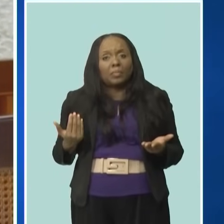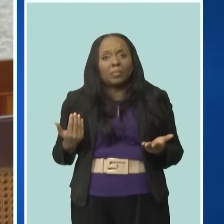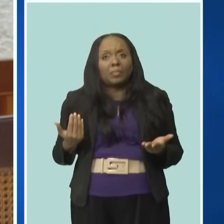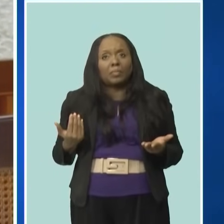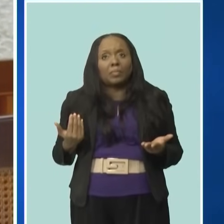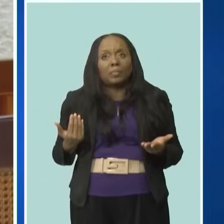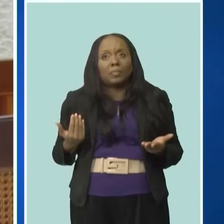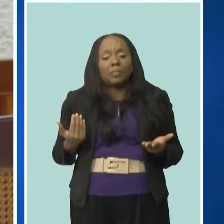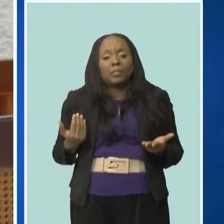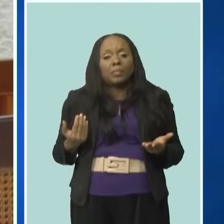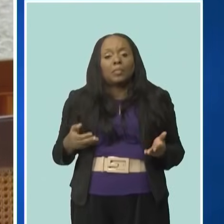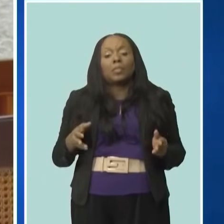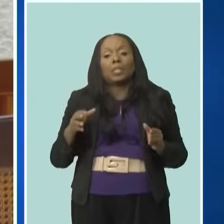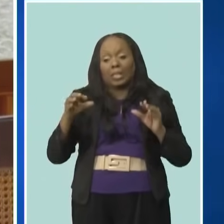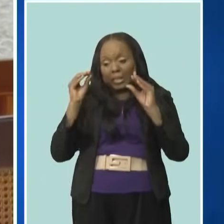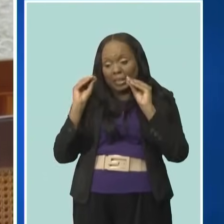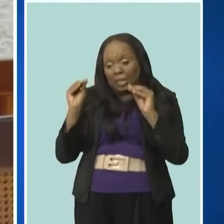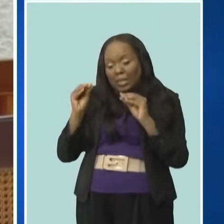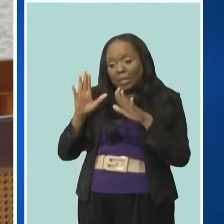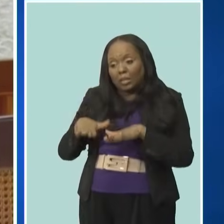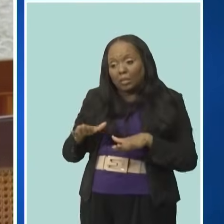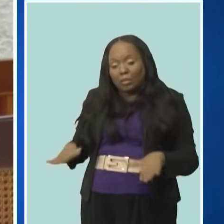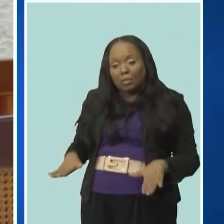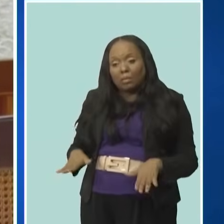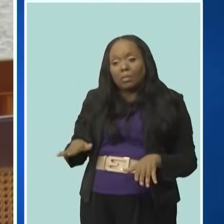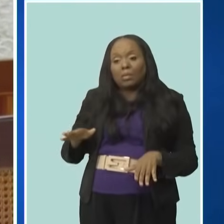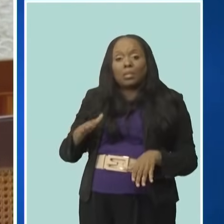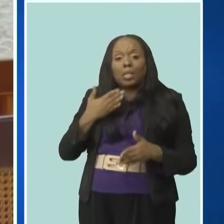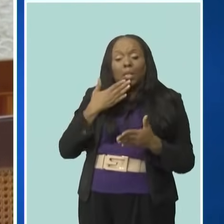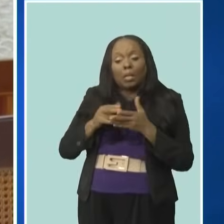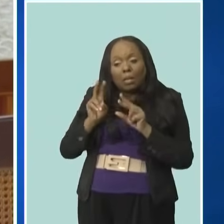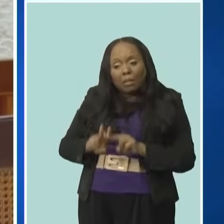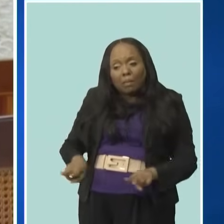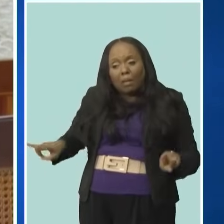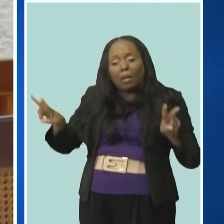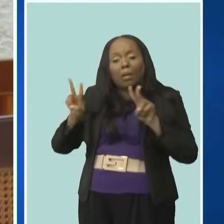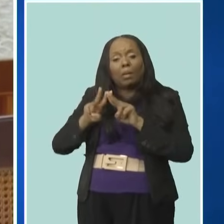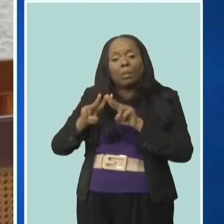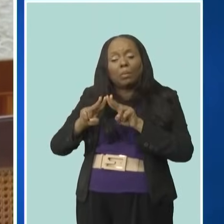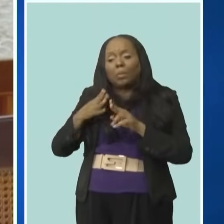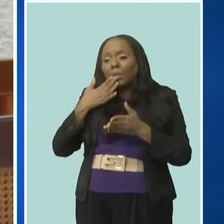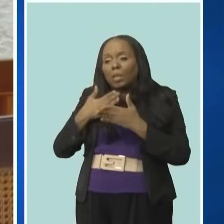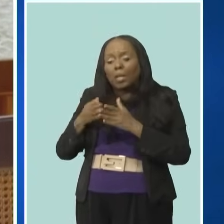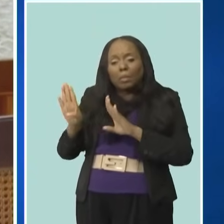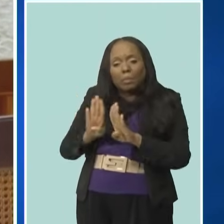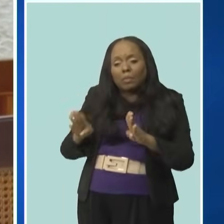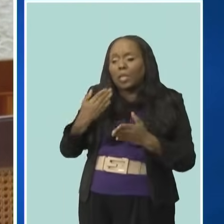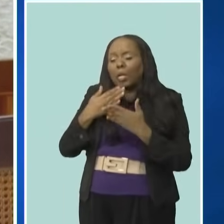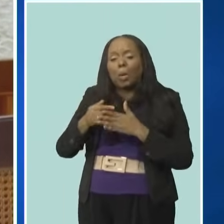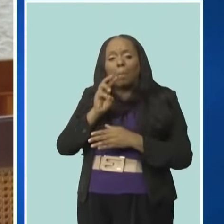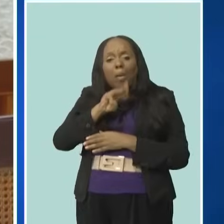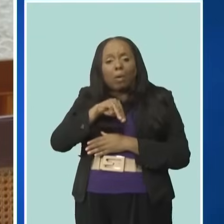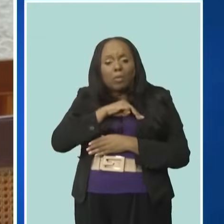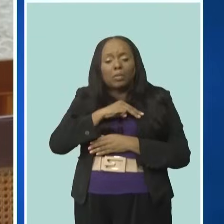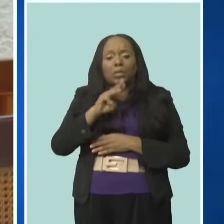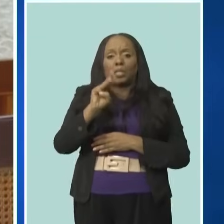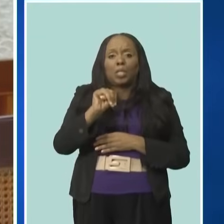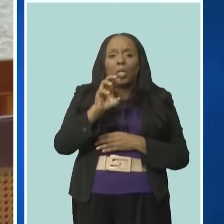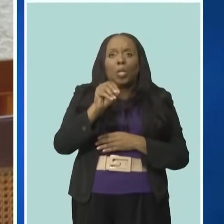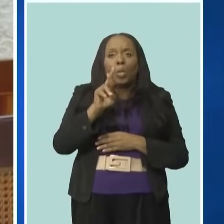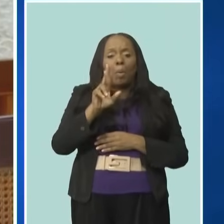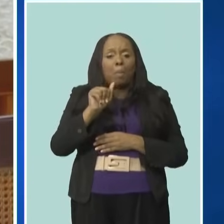to instill the morals and the values in their children. There's